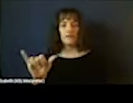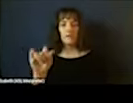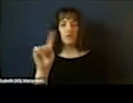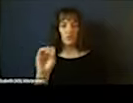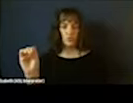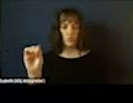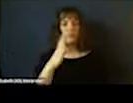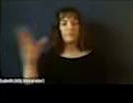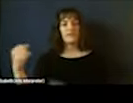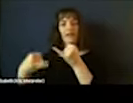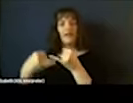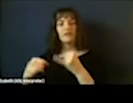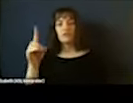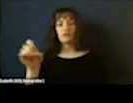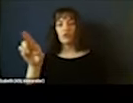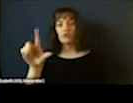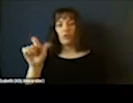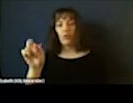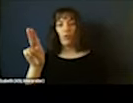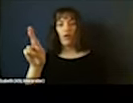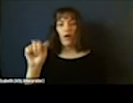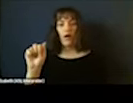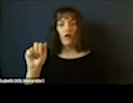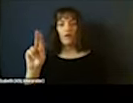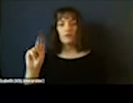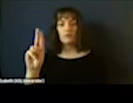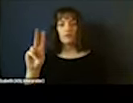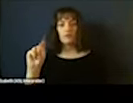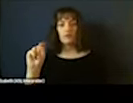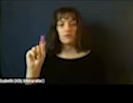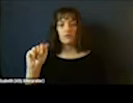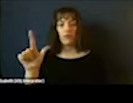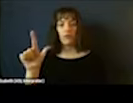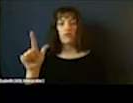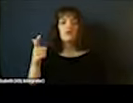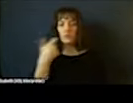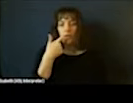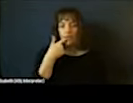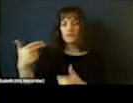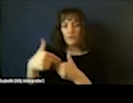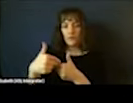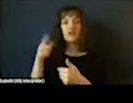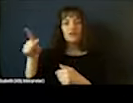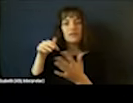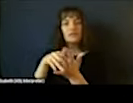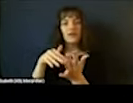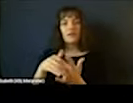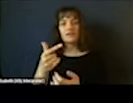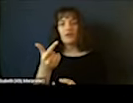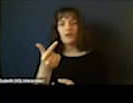our newest additions, and she studies gravitational waves. And I'm going to talk about the input that she's going to have at the very end